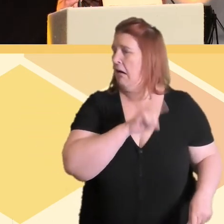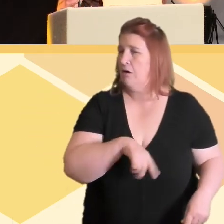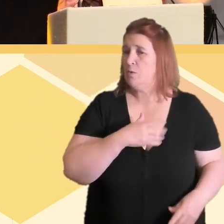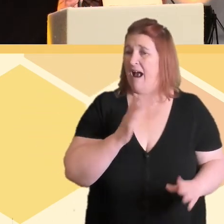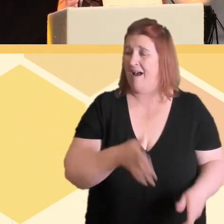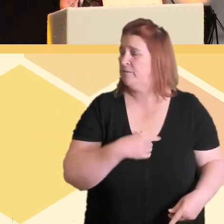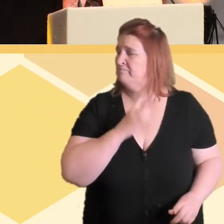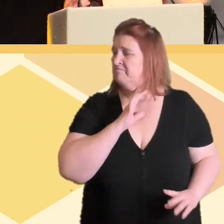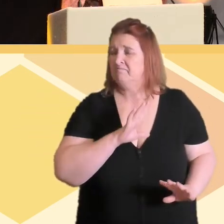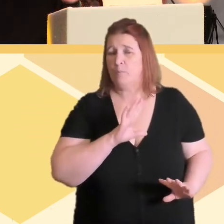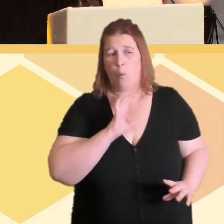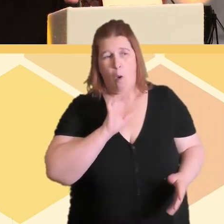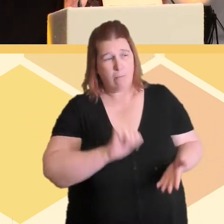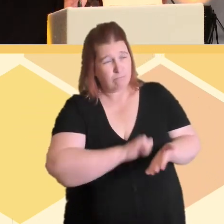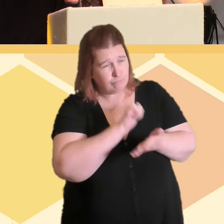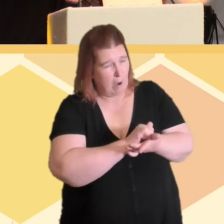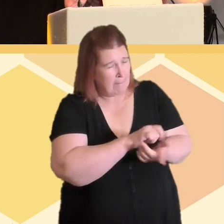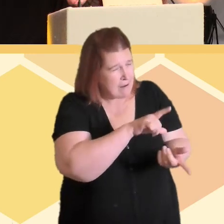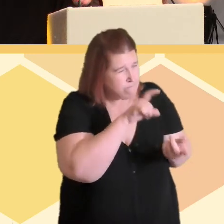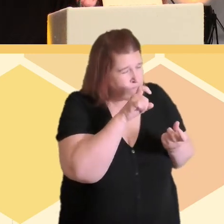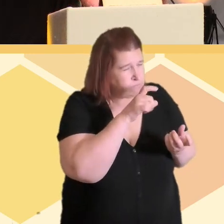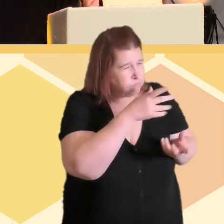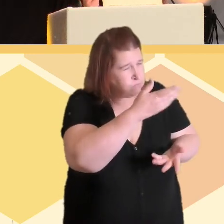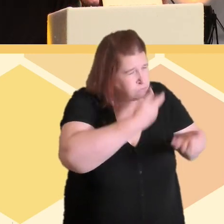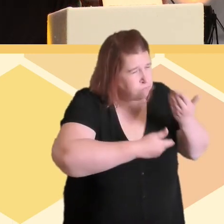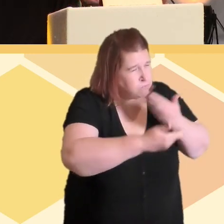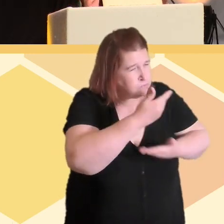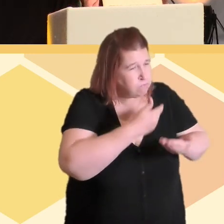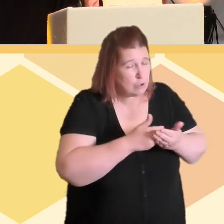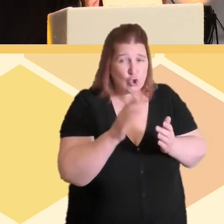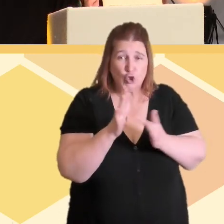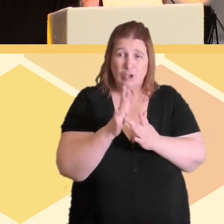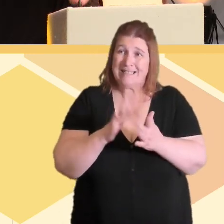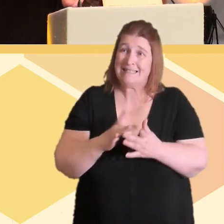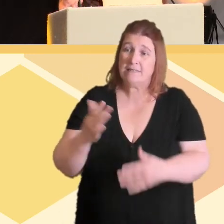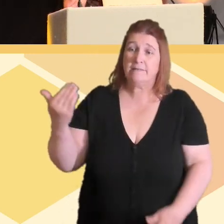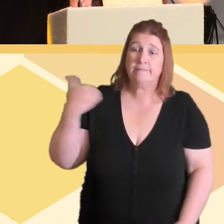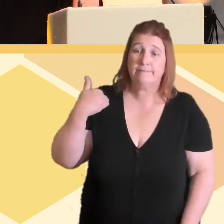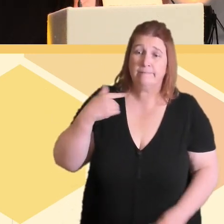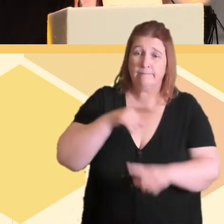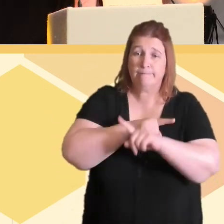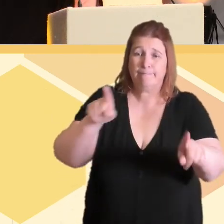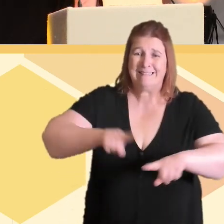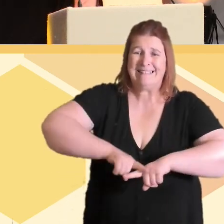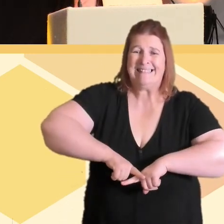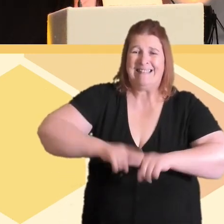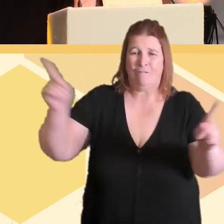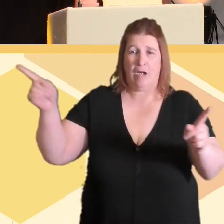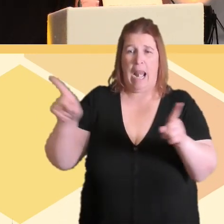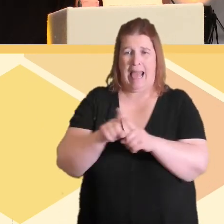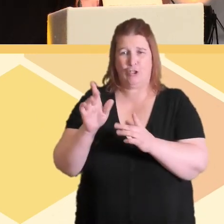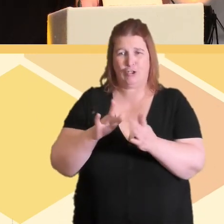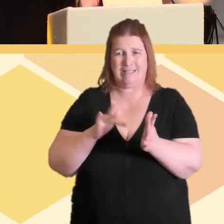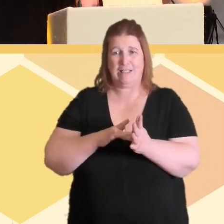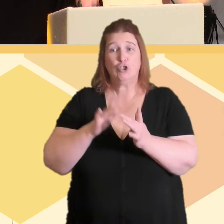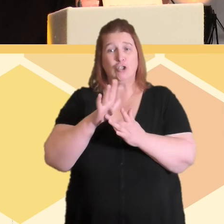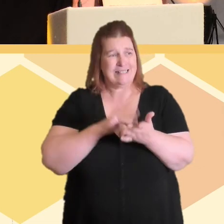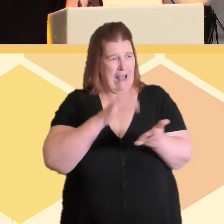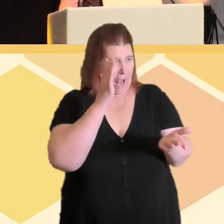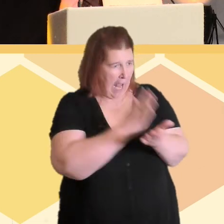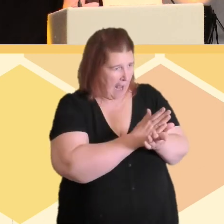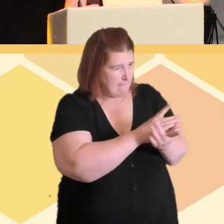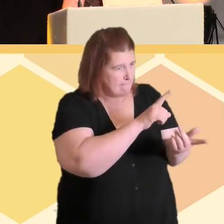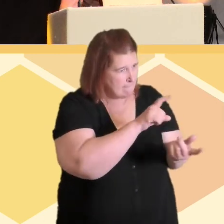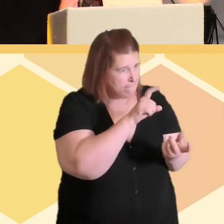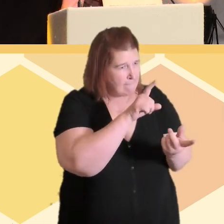view. Jesus calls us to choose different like he was. People who accept their